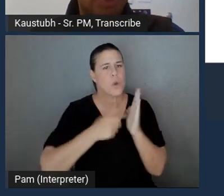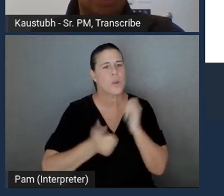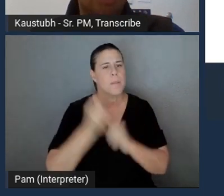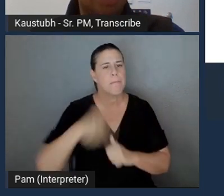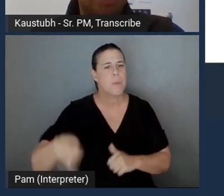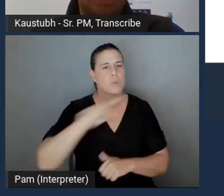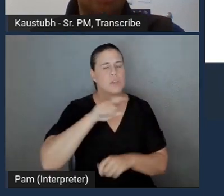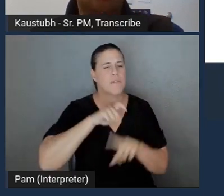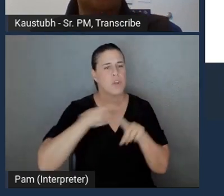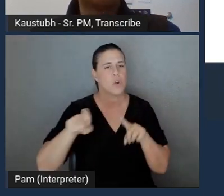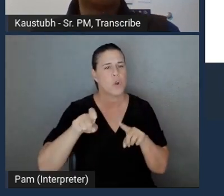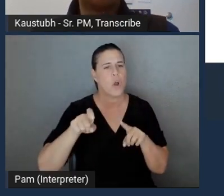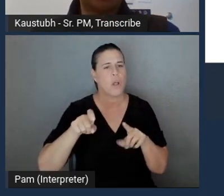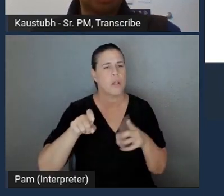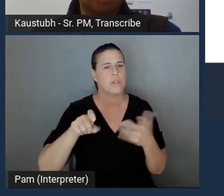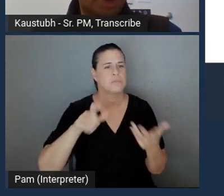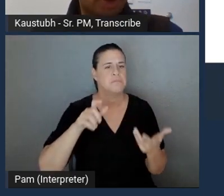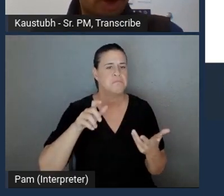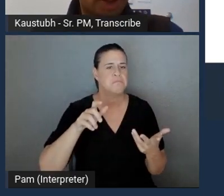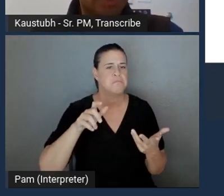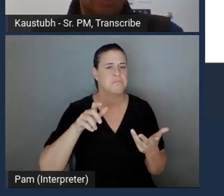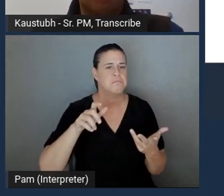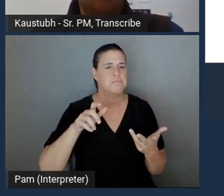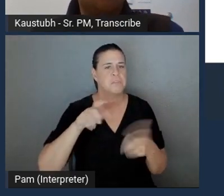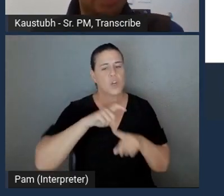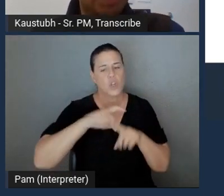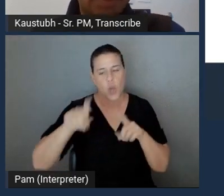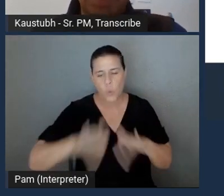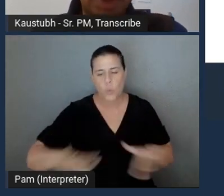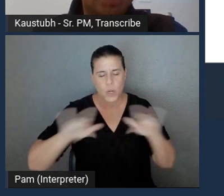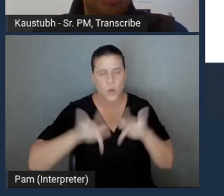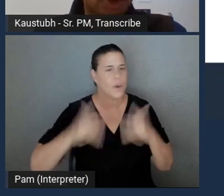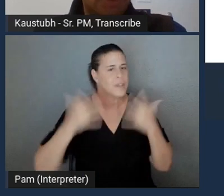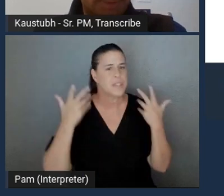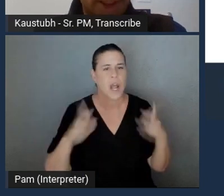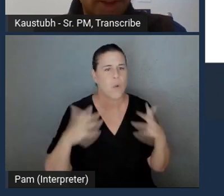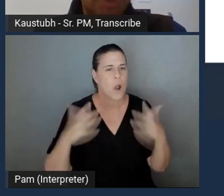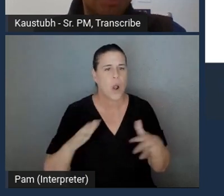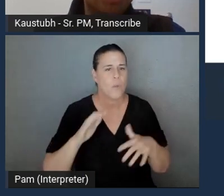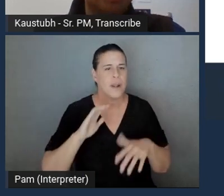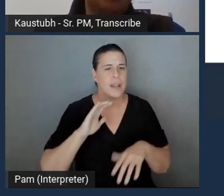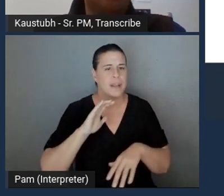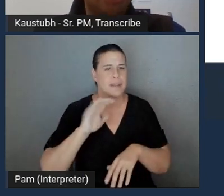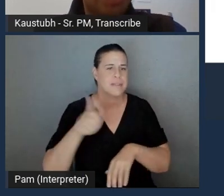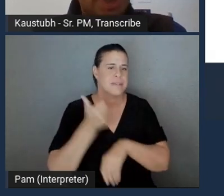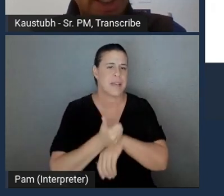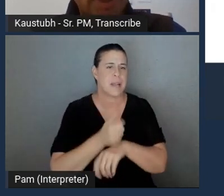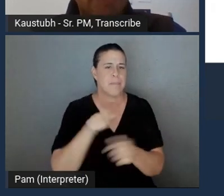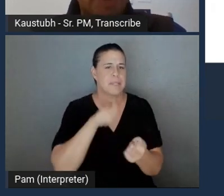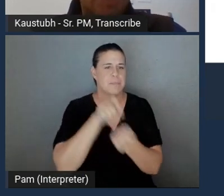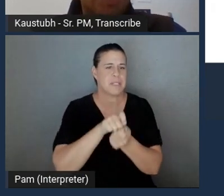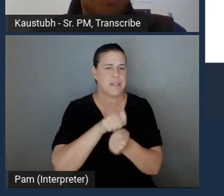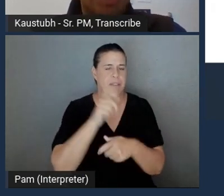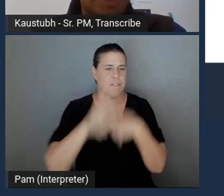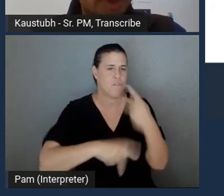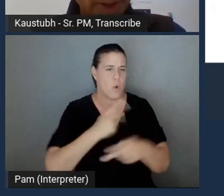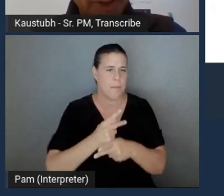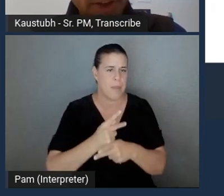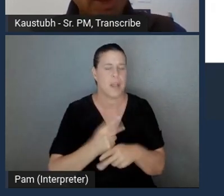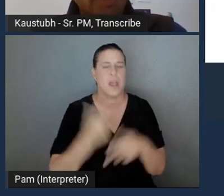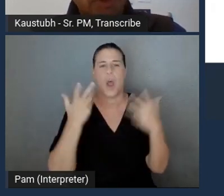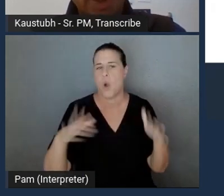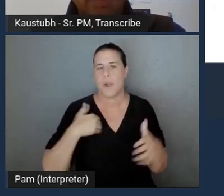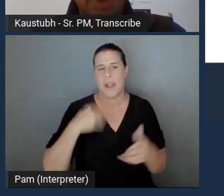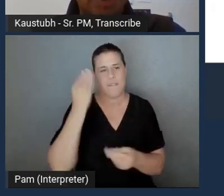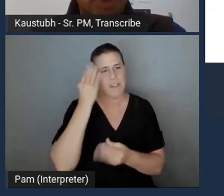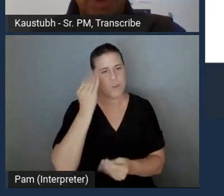calls that you get, call recordings, are already in a stereo format. Okay. And they already have information